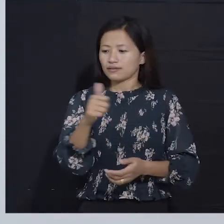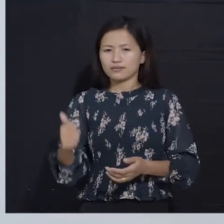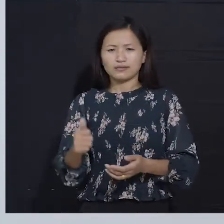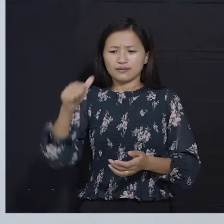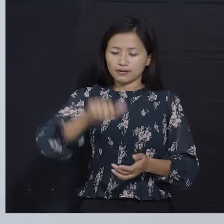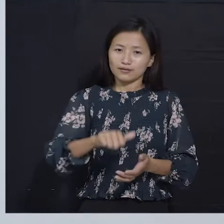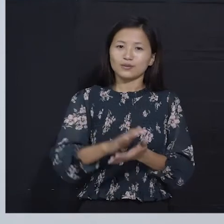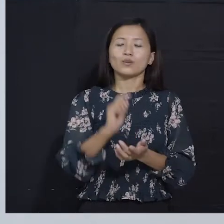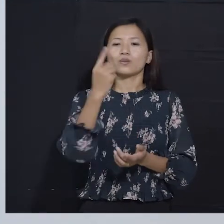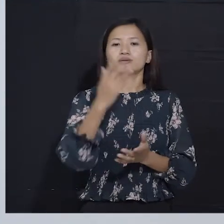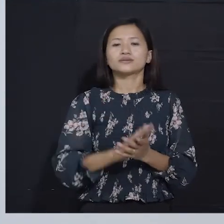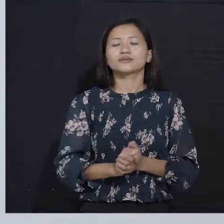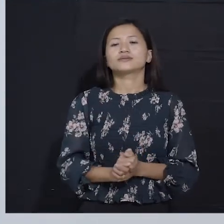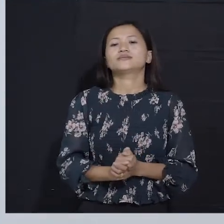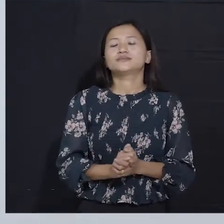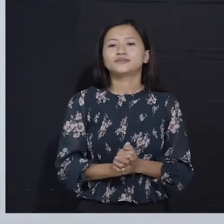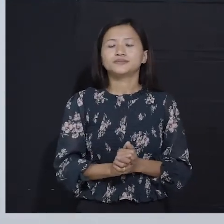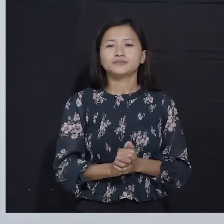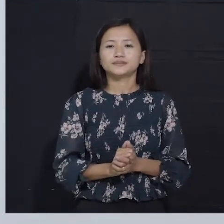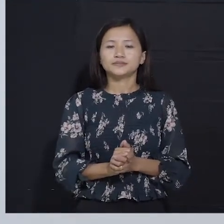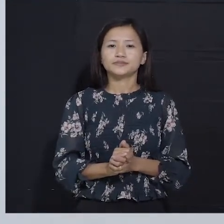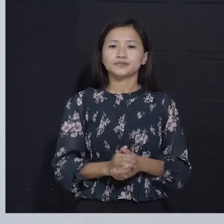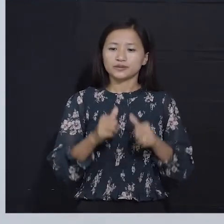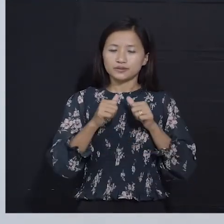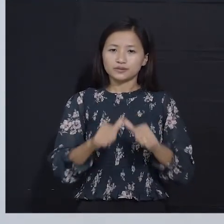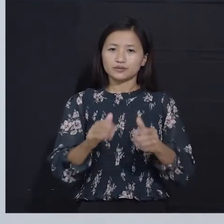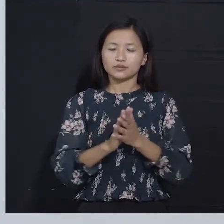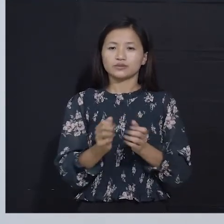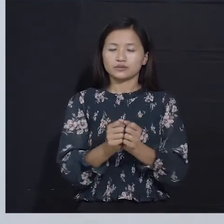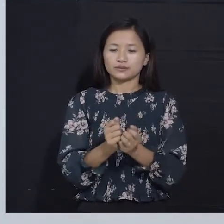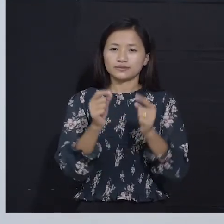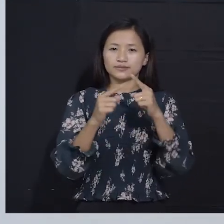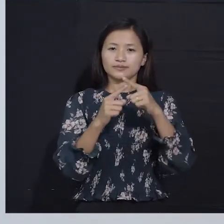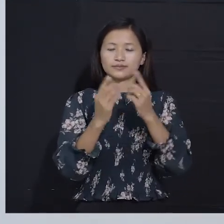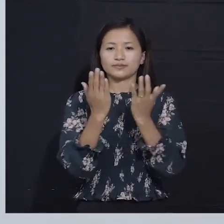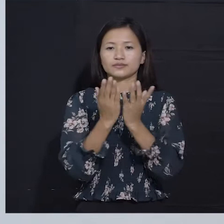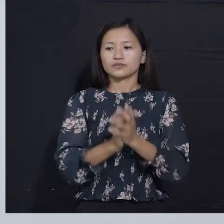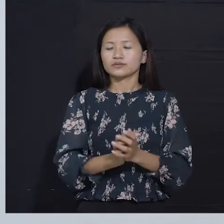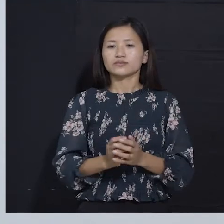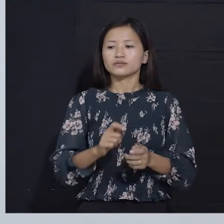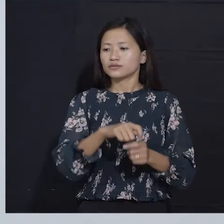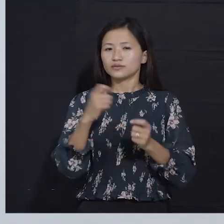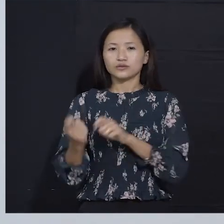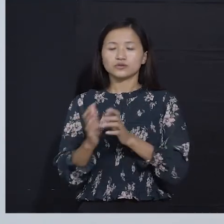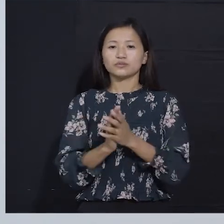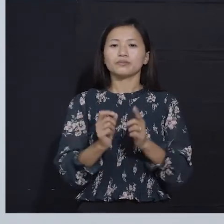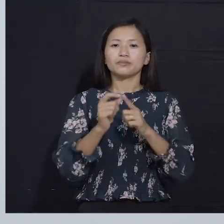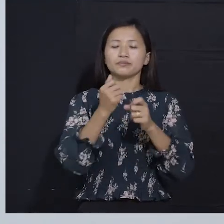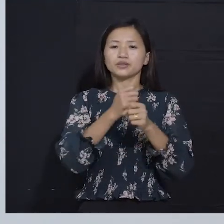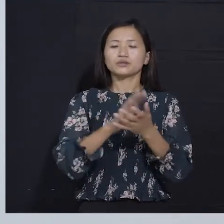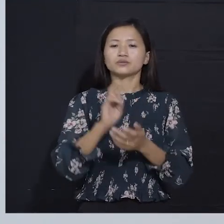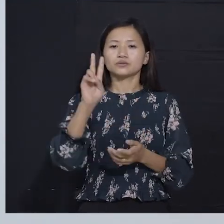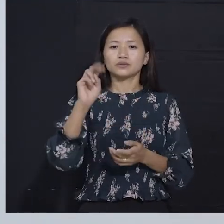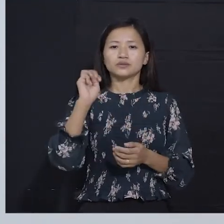called triumphantly, okay? If you are still with your textbook, I would like you to turn to page number 28,